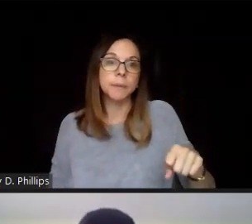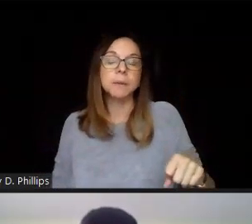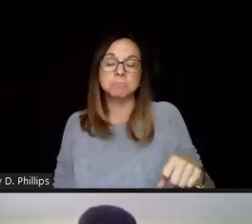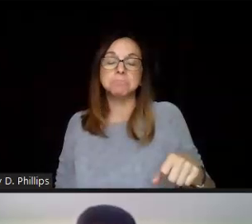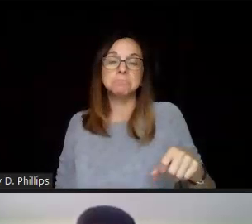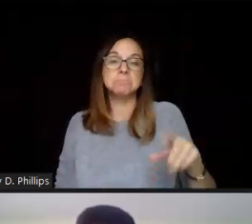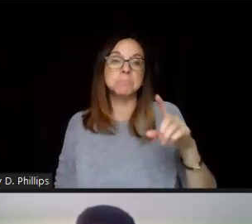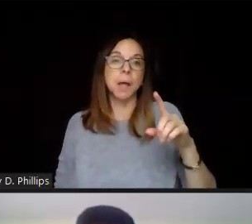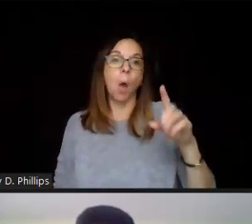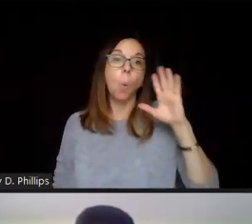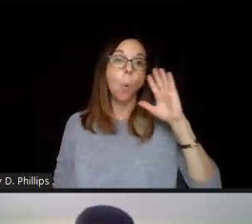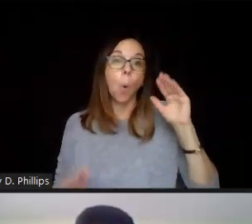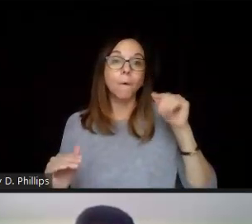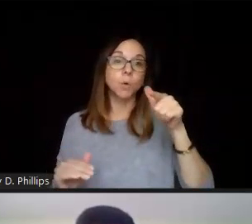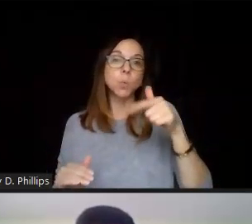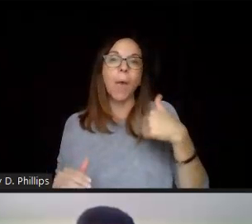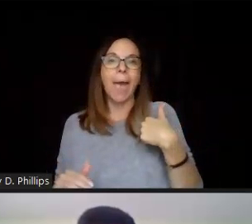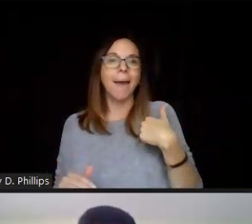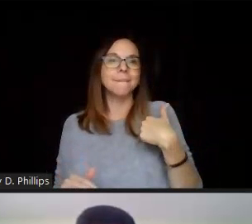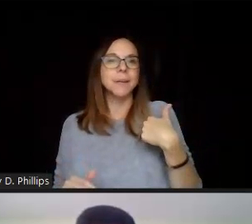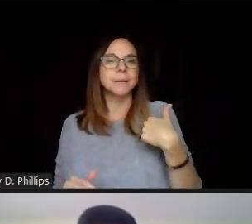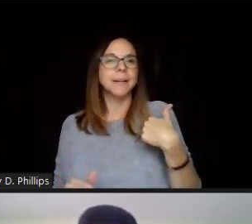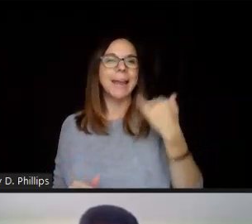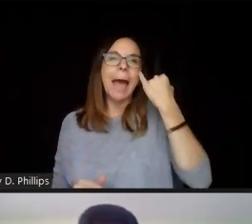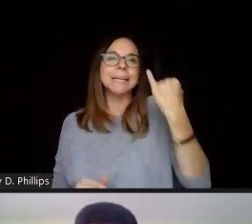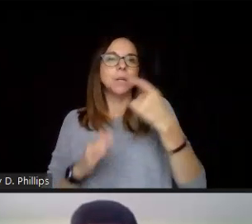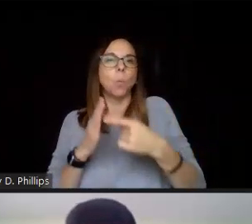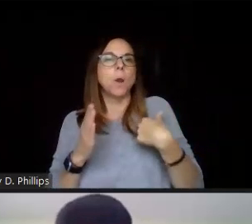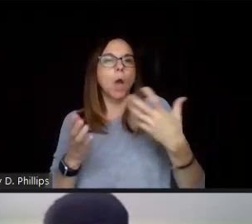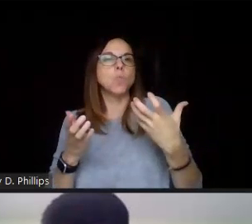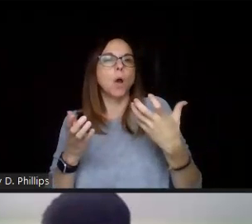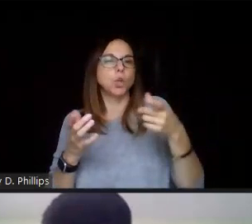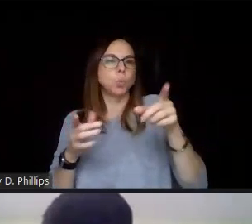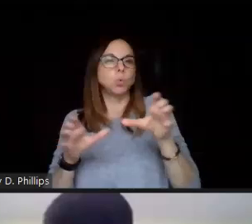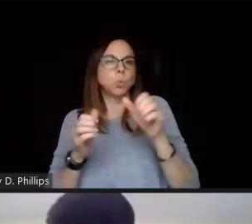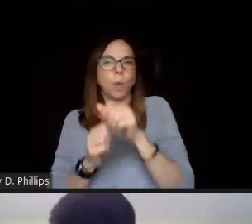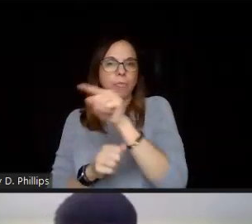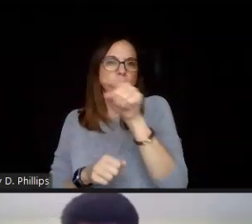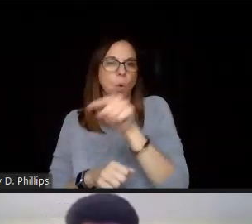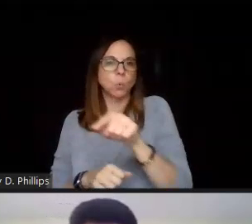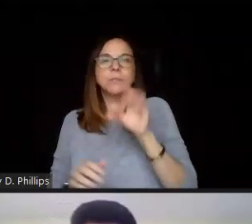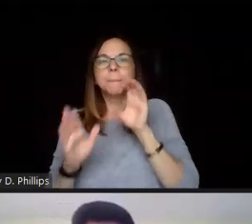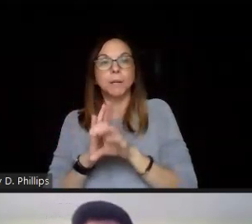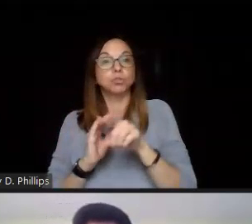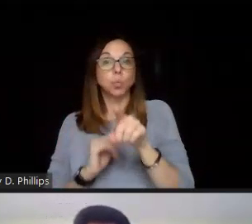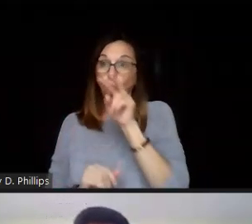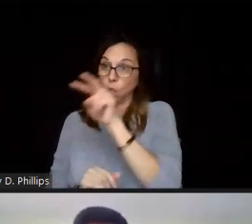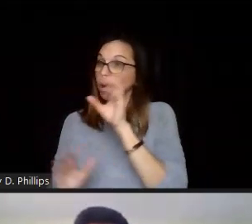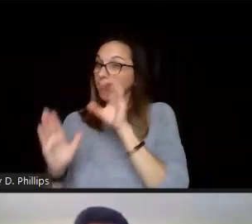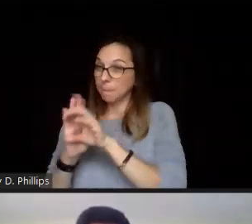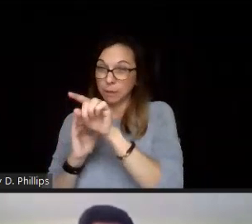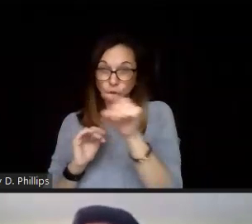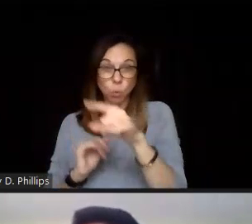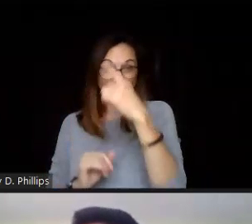But I think hopefully you've got a sense of what I'm asking you to do with these sources, right? So you're looking for